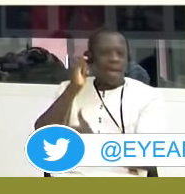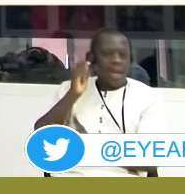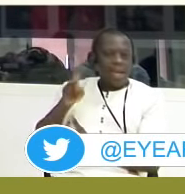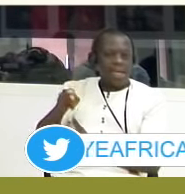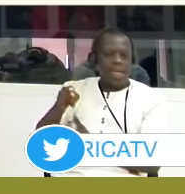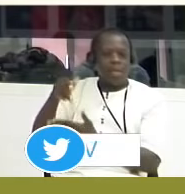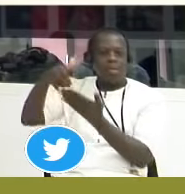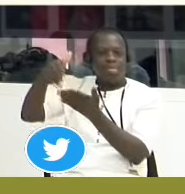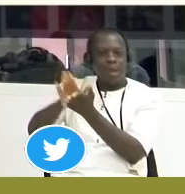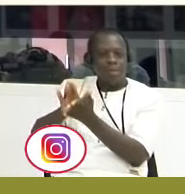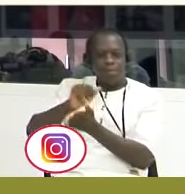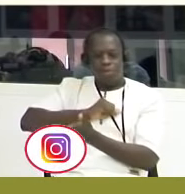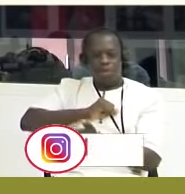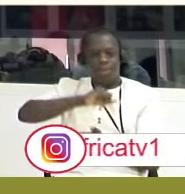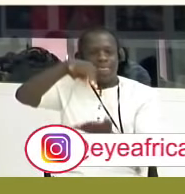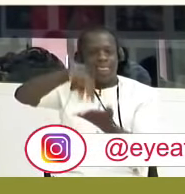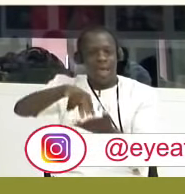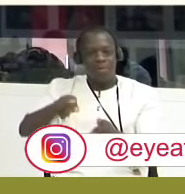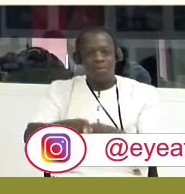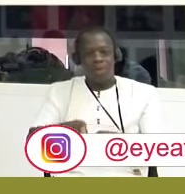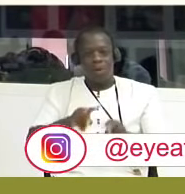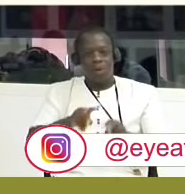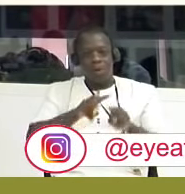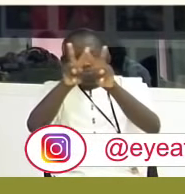and her family,